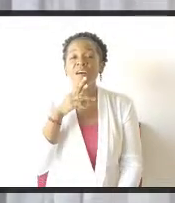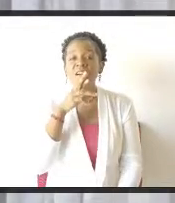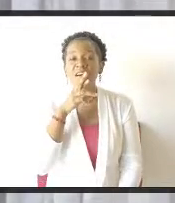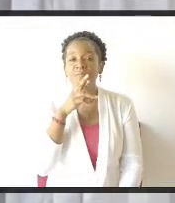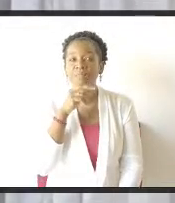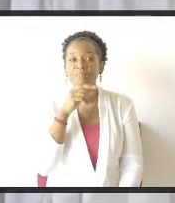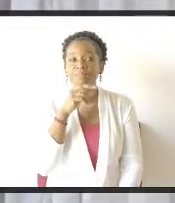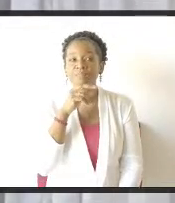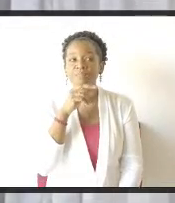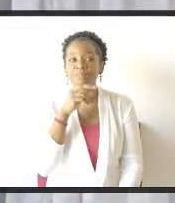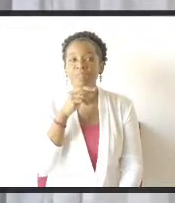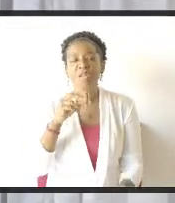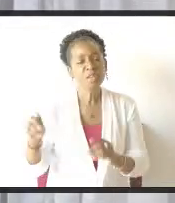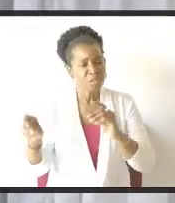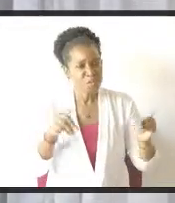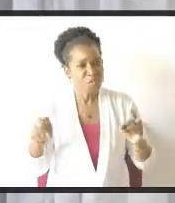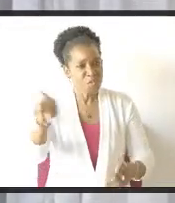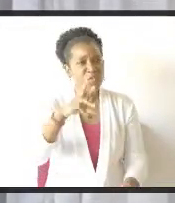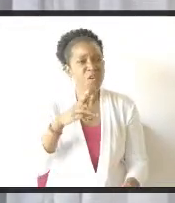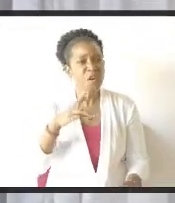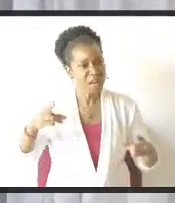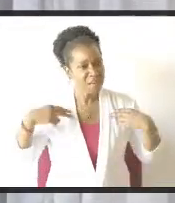1:12,